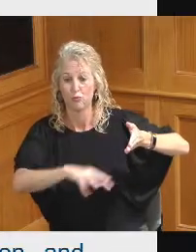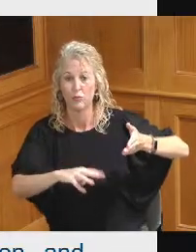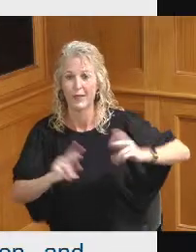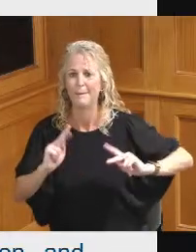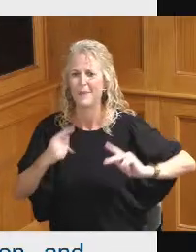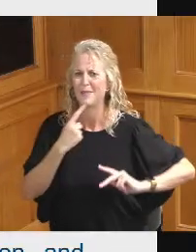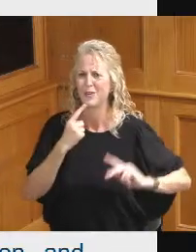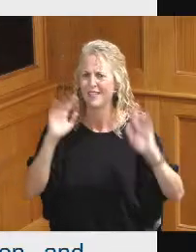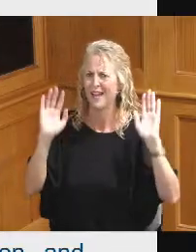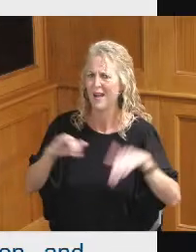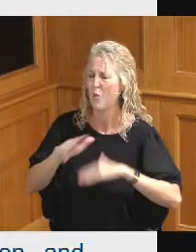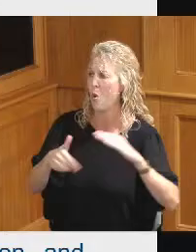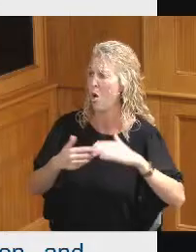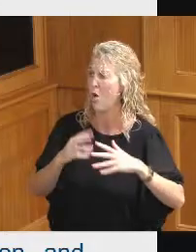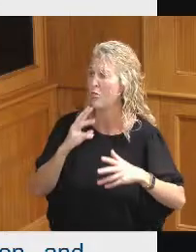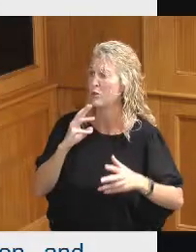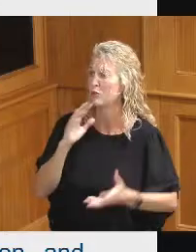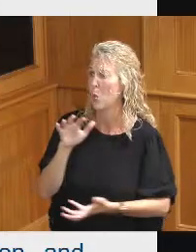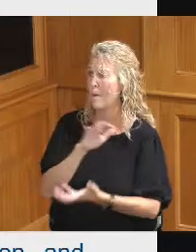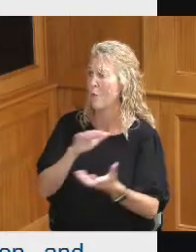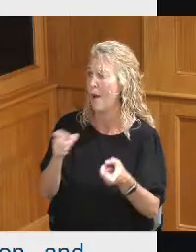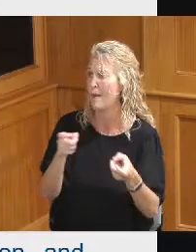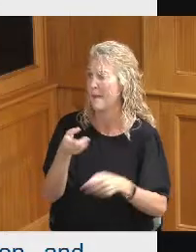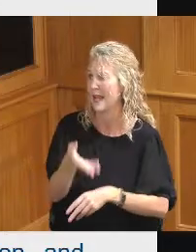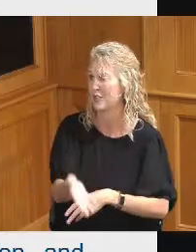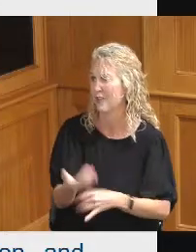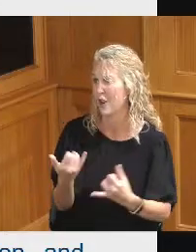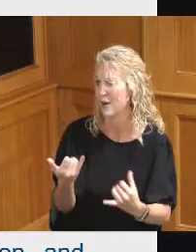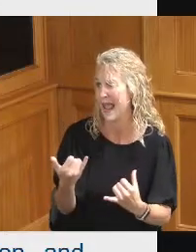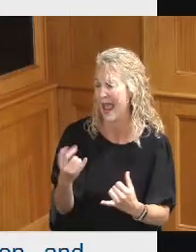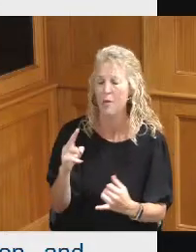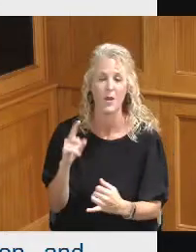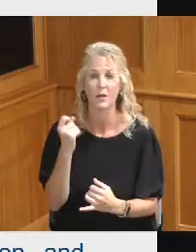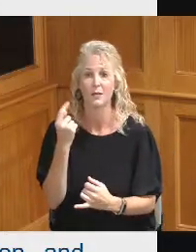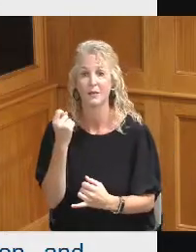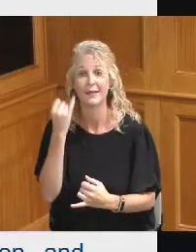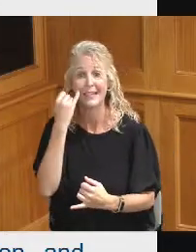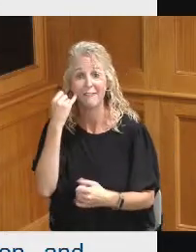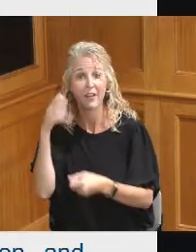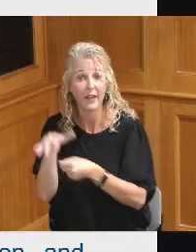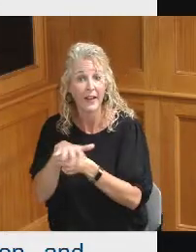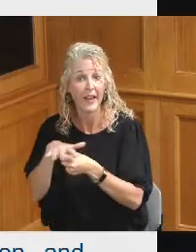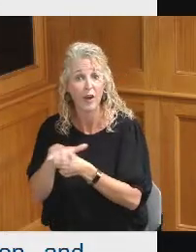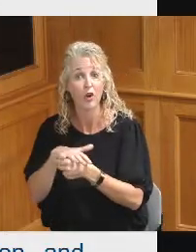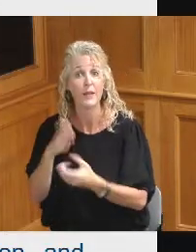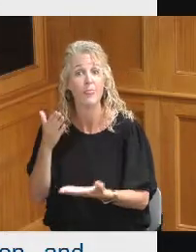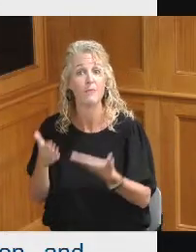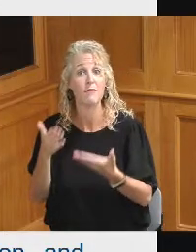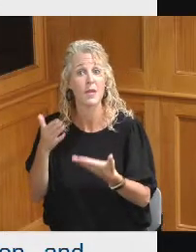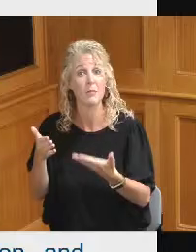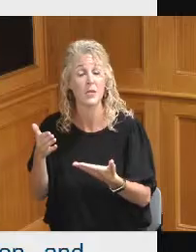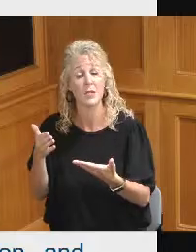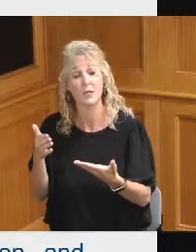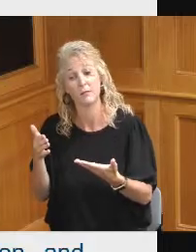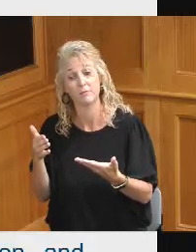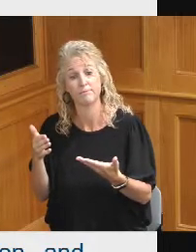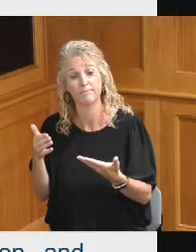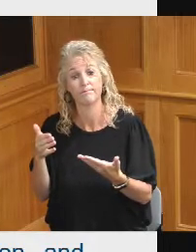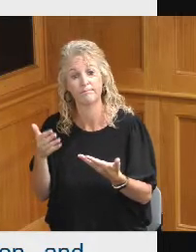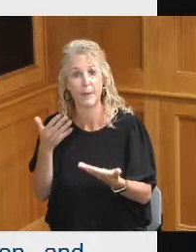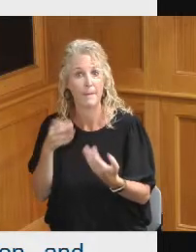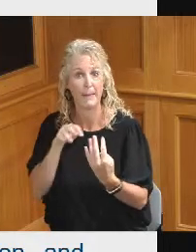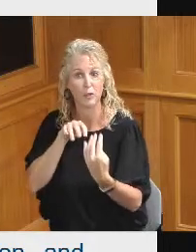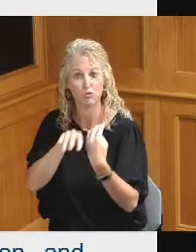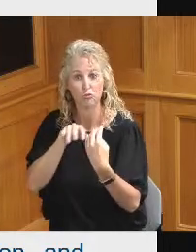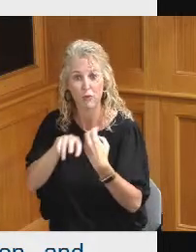will say, well, that's where all the stormwater gets managed right now, but it becomes problematic if you're in an area that potentially creates like a traffic